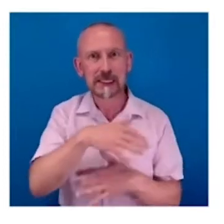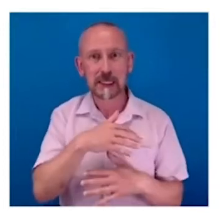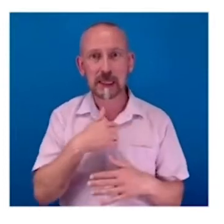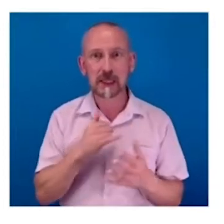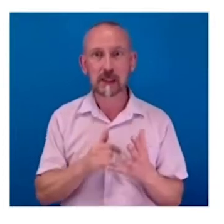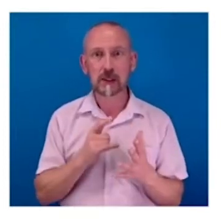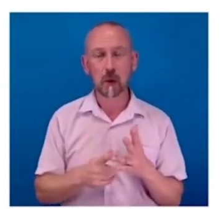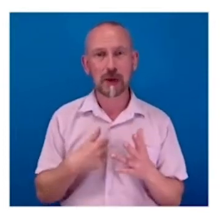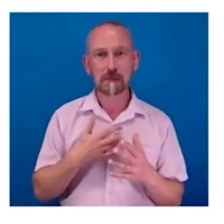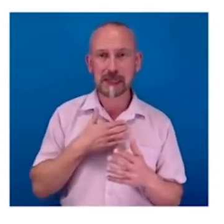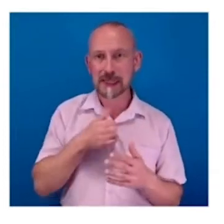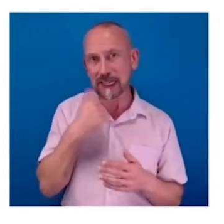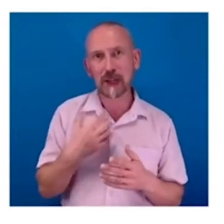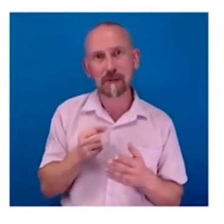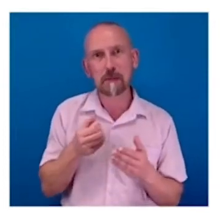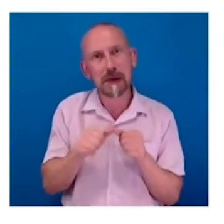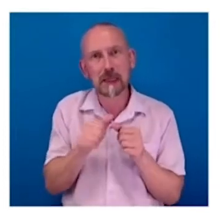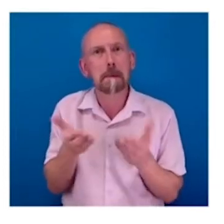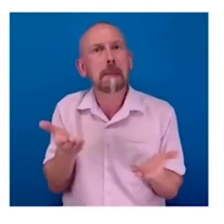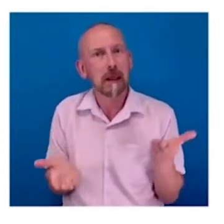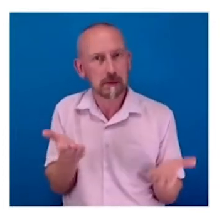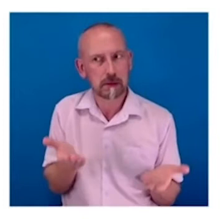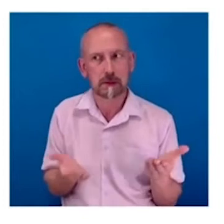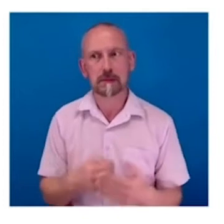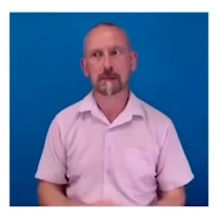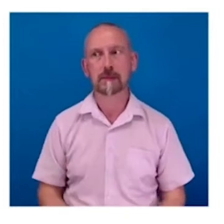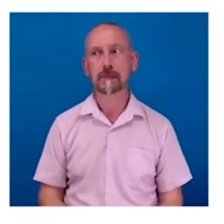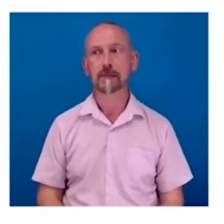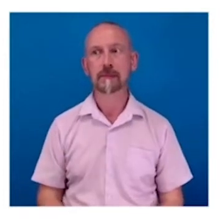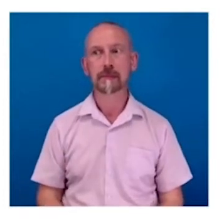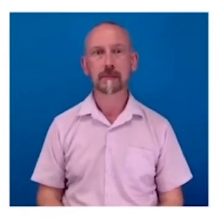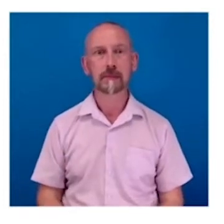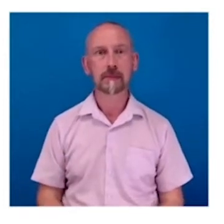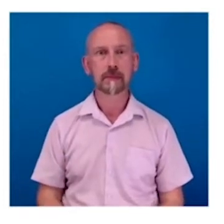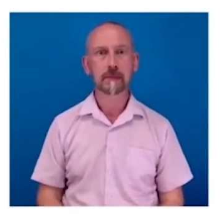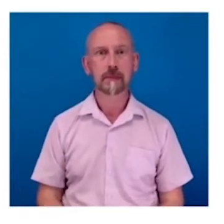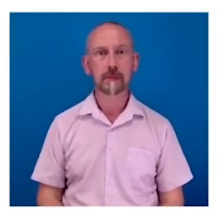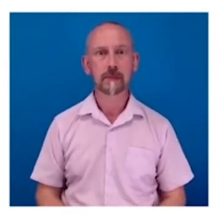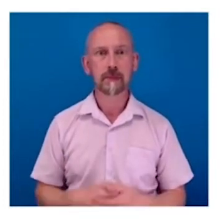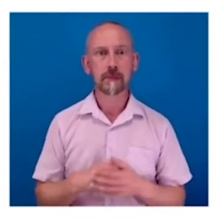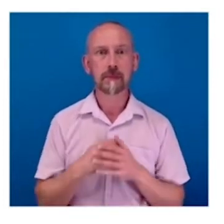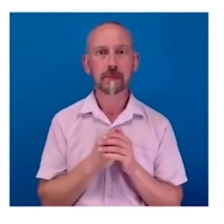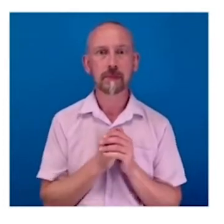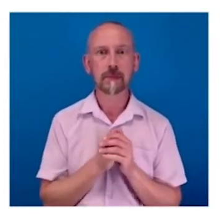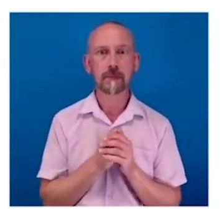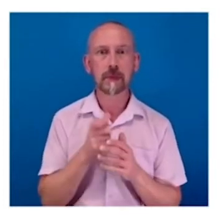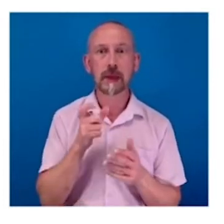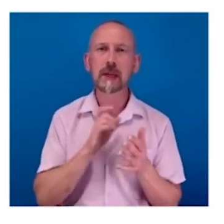balanced state. Yes, Sam. This is Christopher. Can I piggyback off something that Sam just